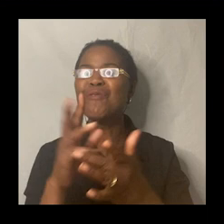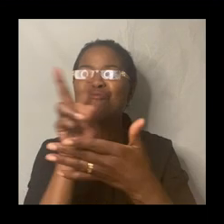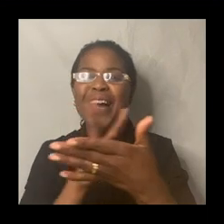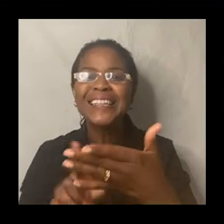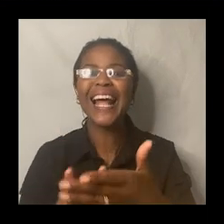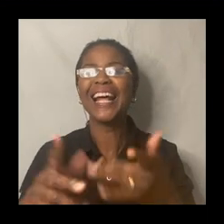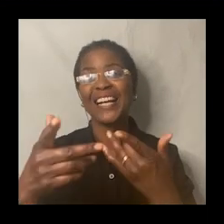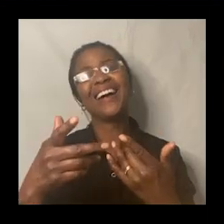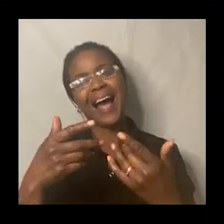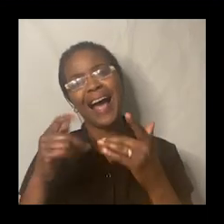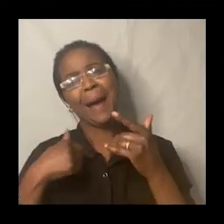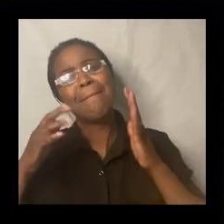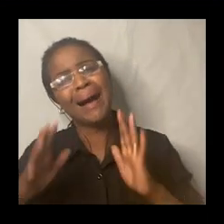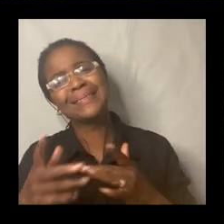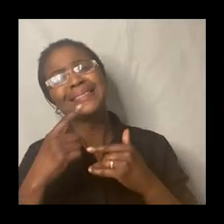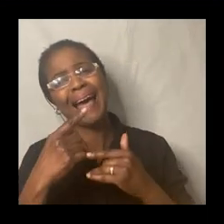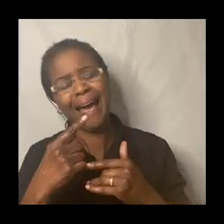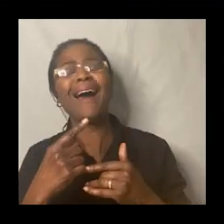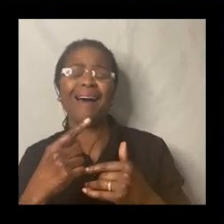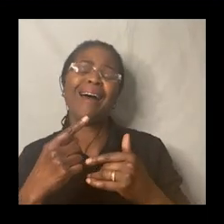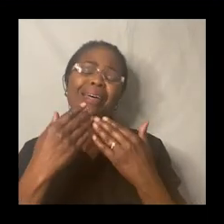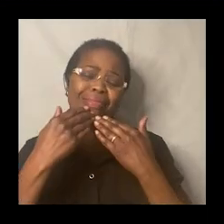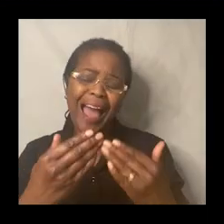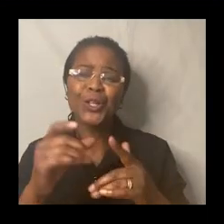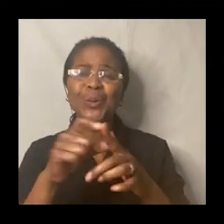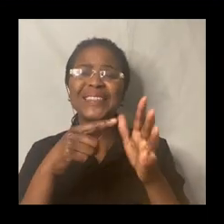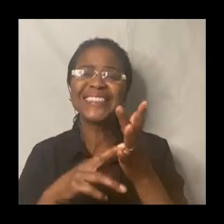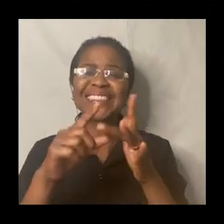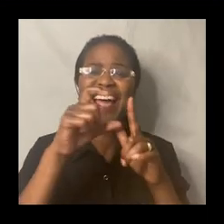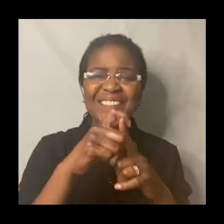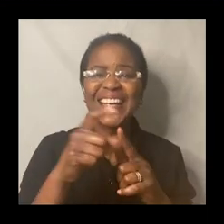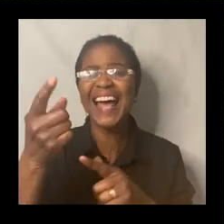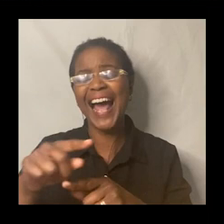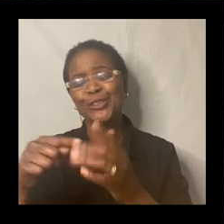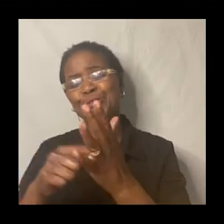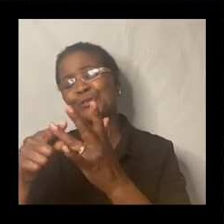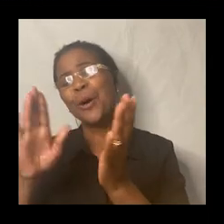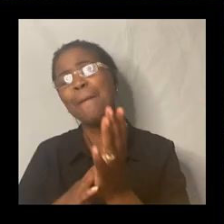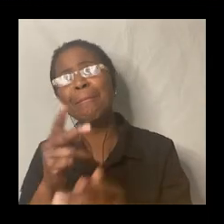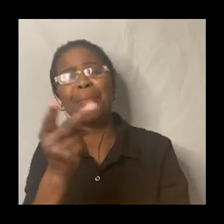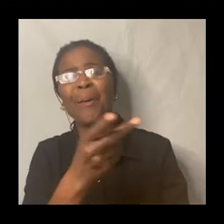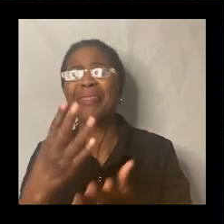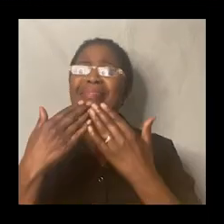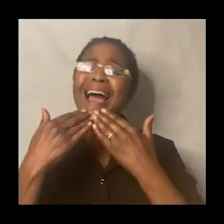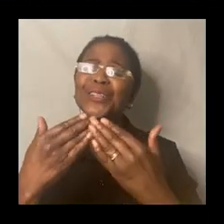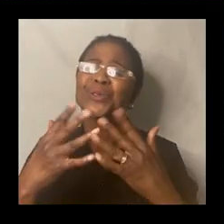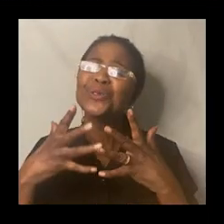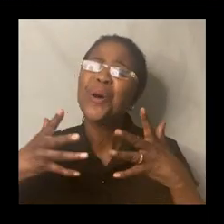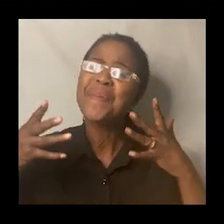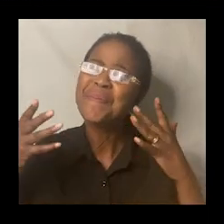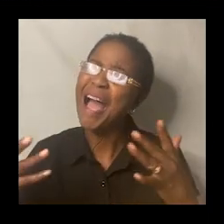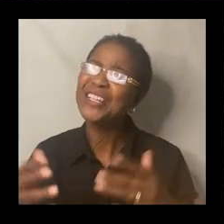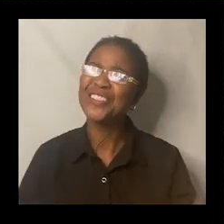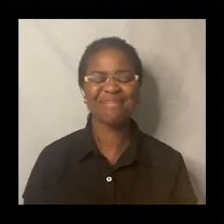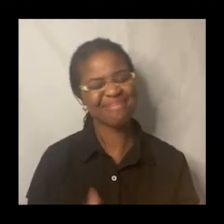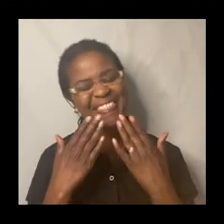enjoy, and to join me in giving a very lovely virtual thank you to David Almond and Tom de Freston. Thank you both so